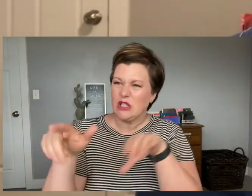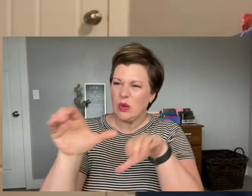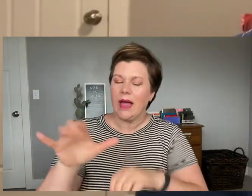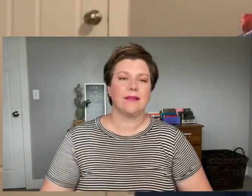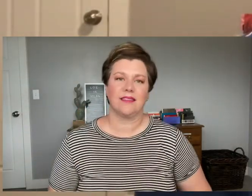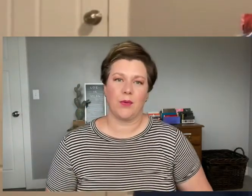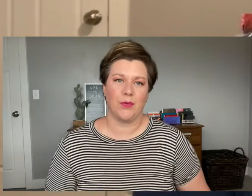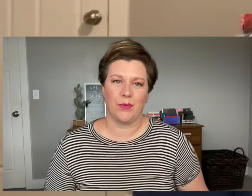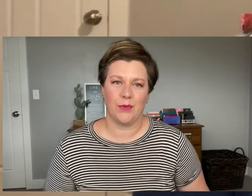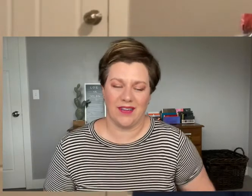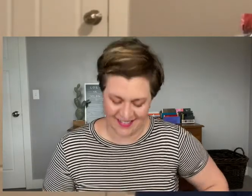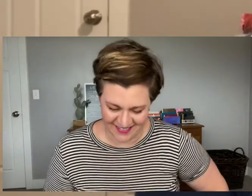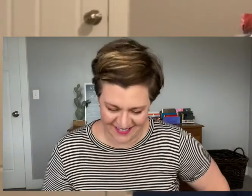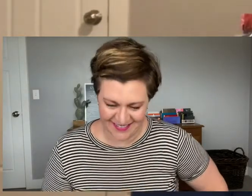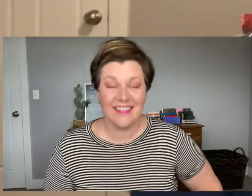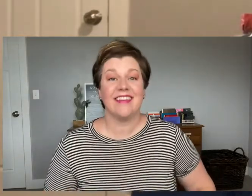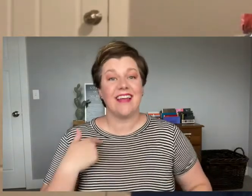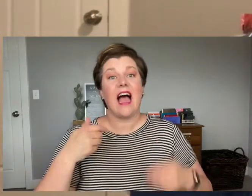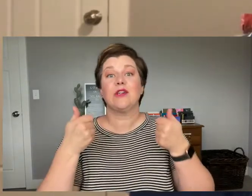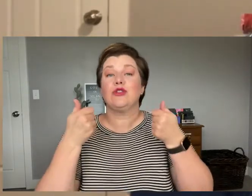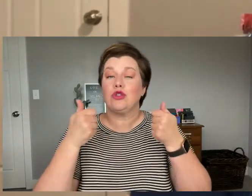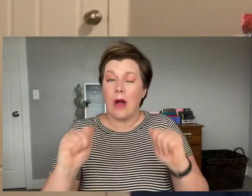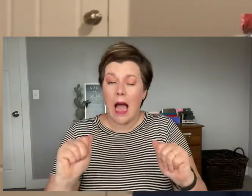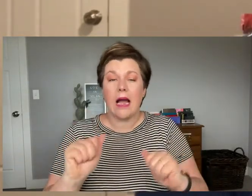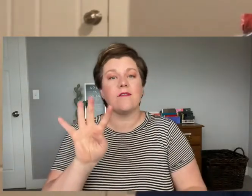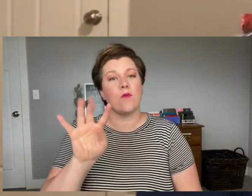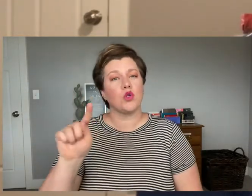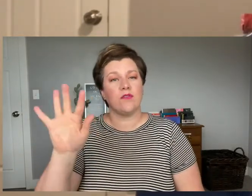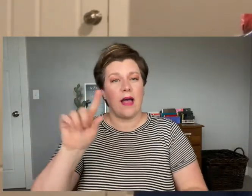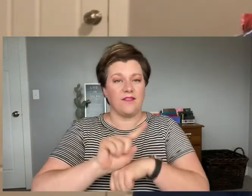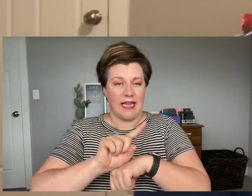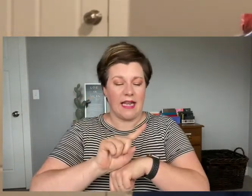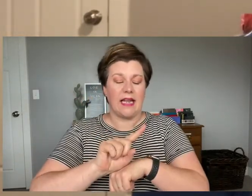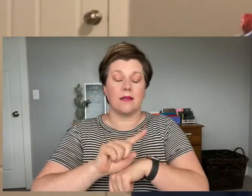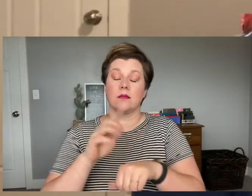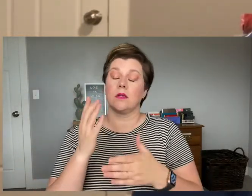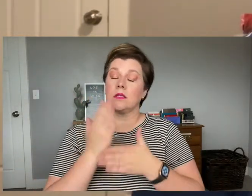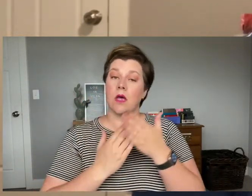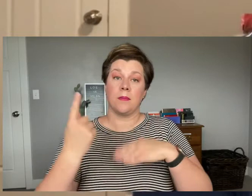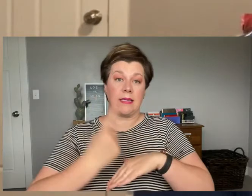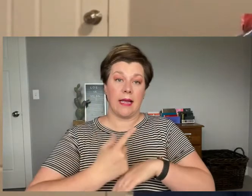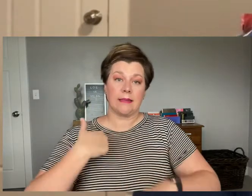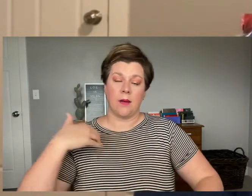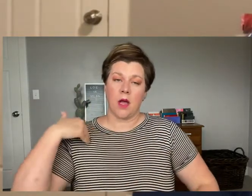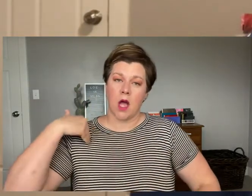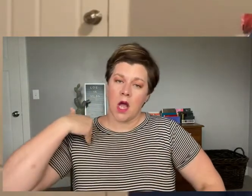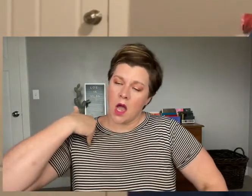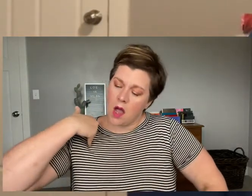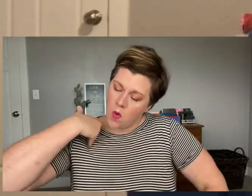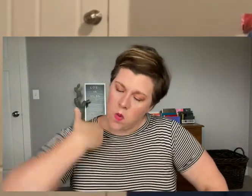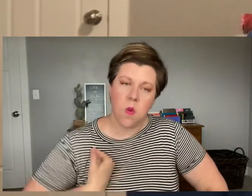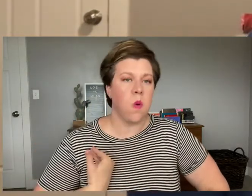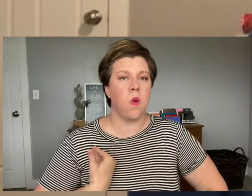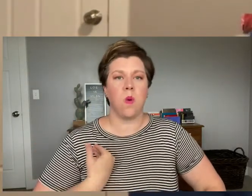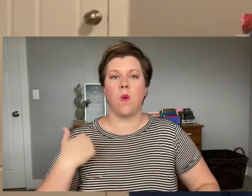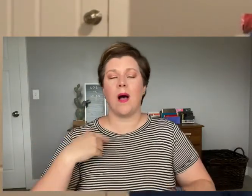ask, are you serious? You do that every single night? No. I try to do it 4 to 5 days a